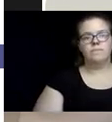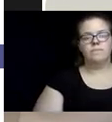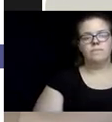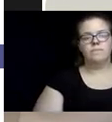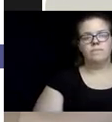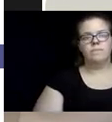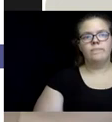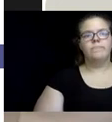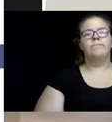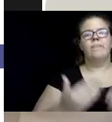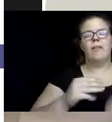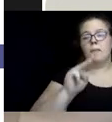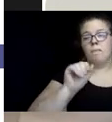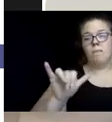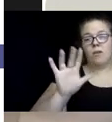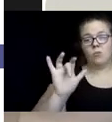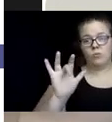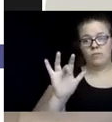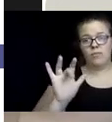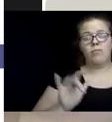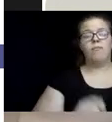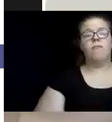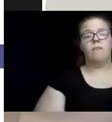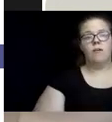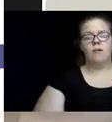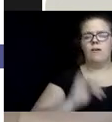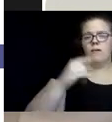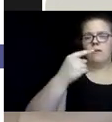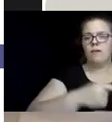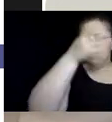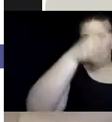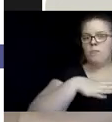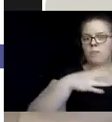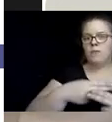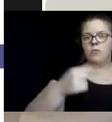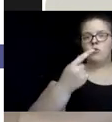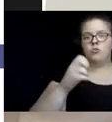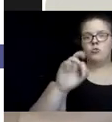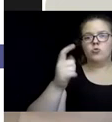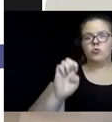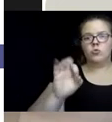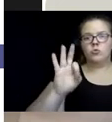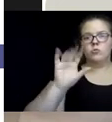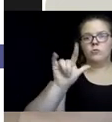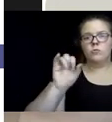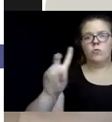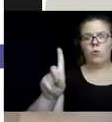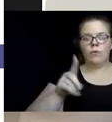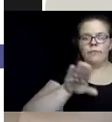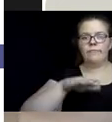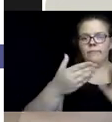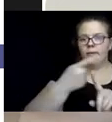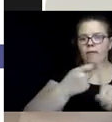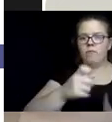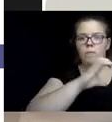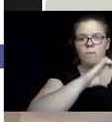And then there was May 25th. On that date, a man named George Floyd was killed at the hands of a police officer.